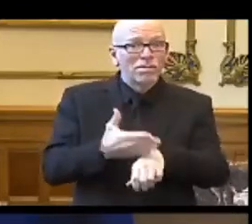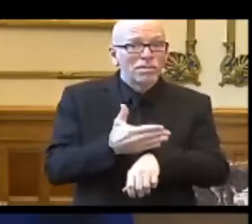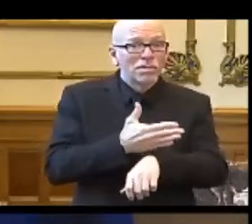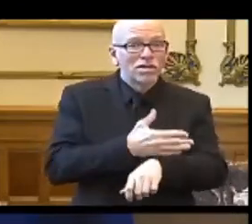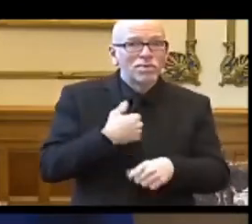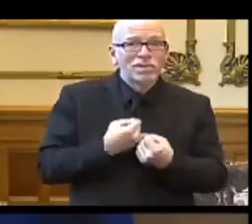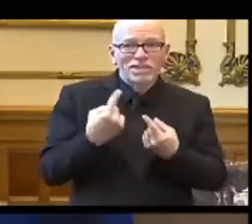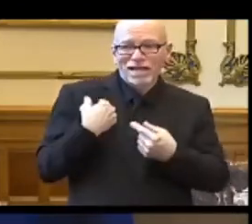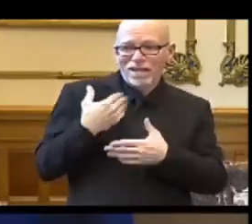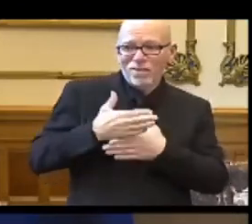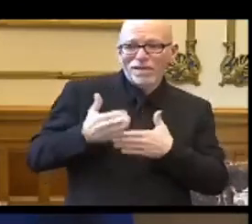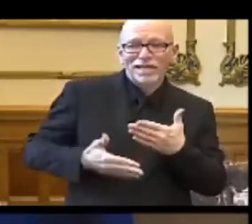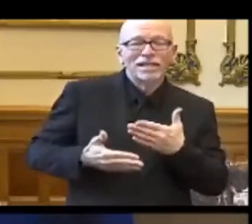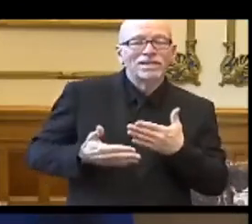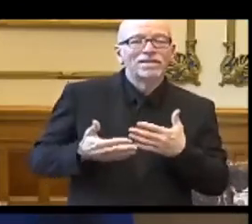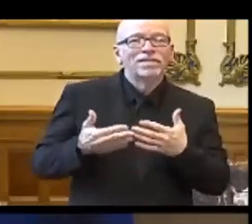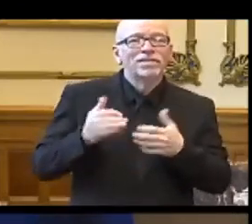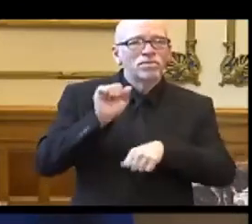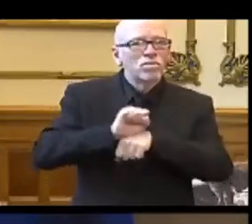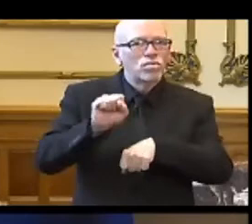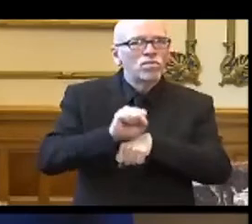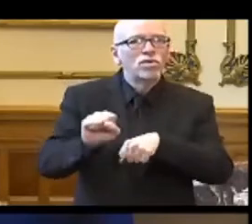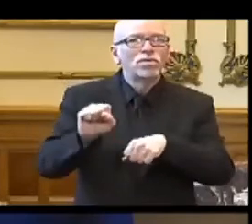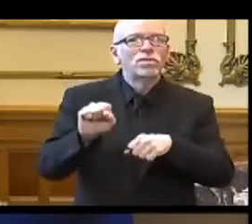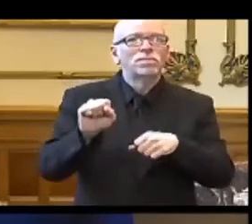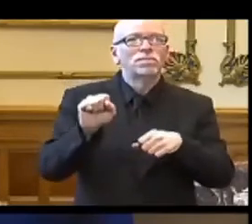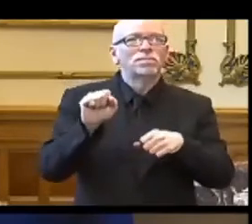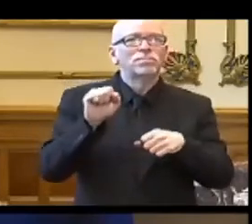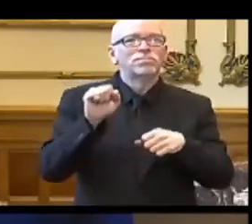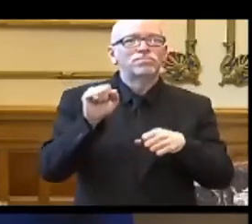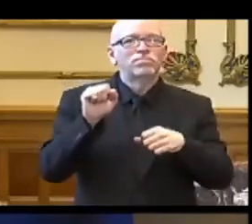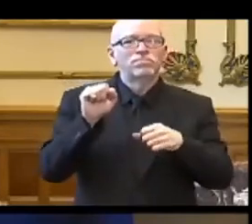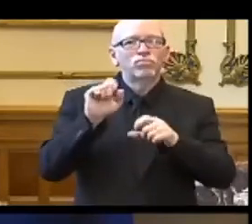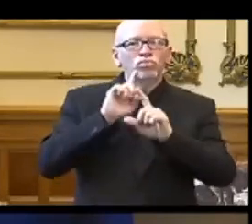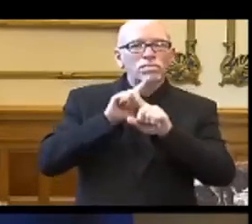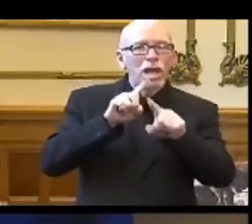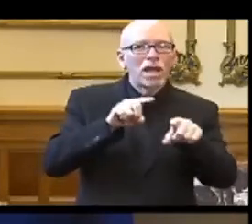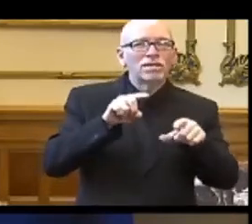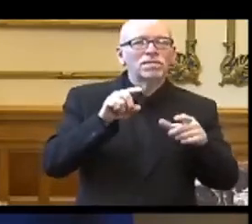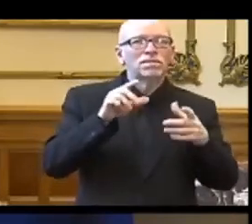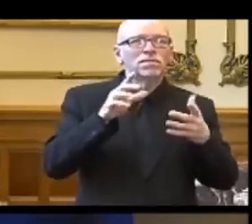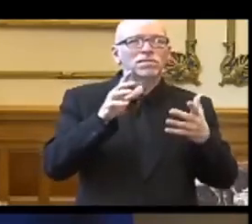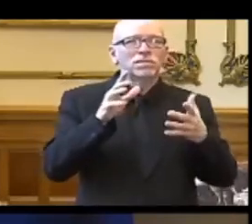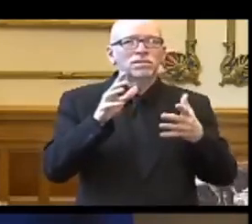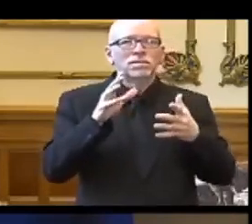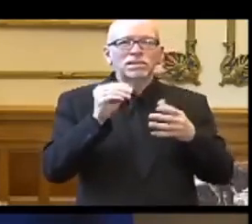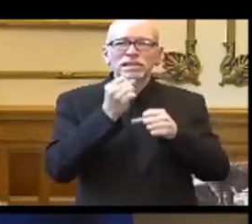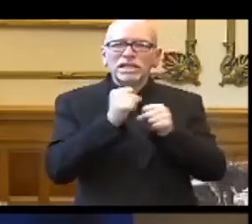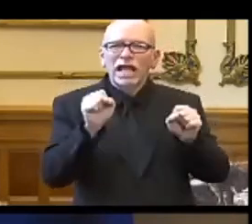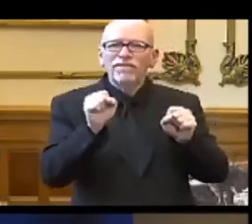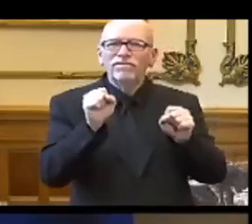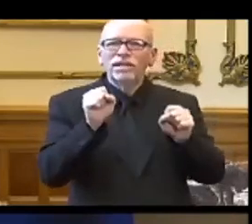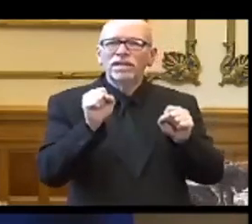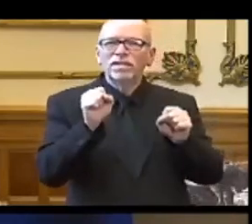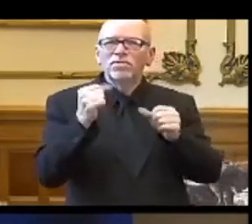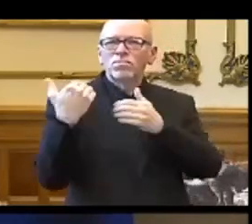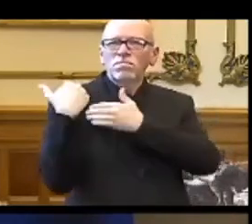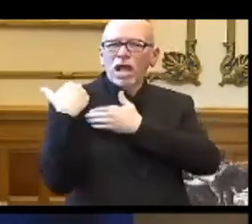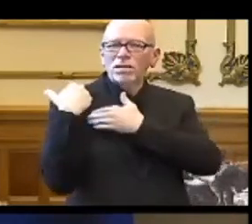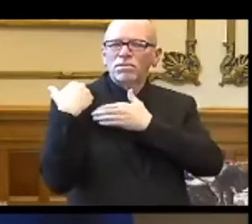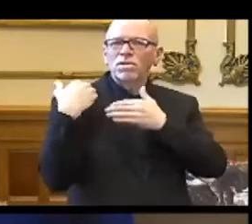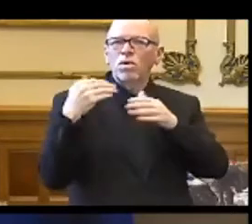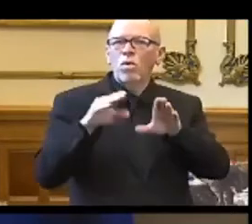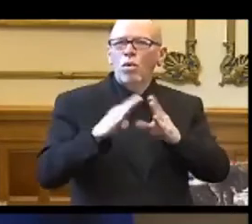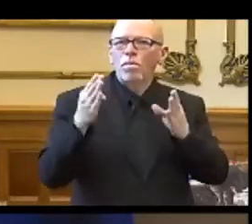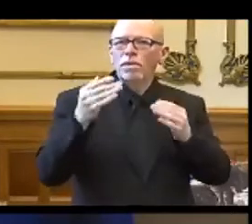all weekend working on responsibly and safely reopening. We want to do this